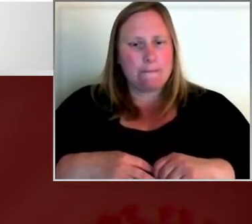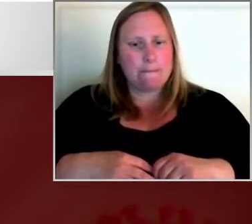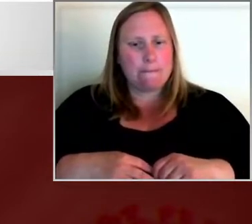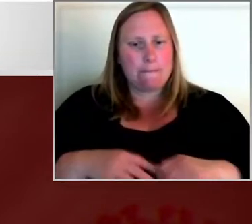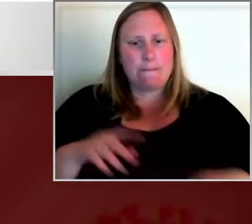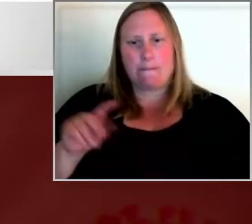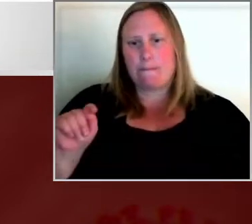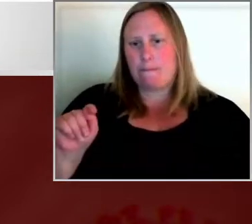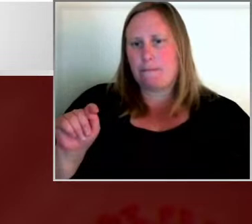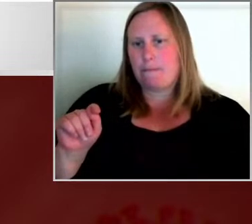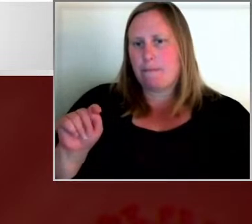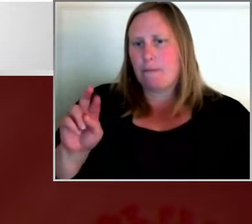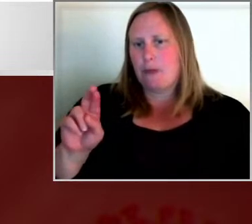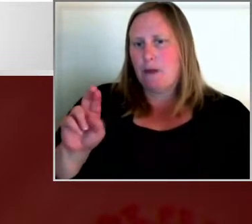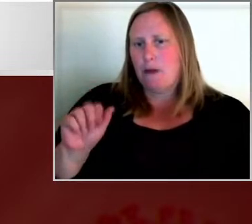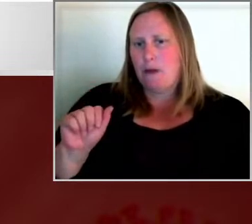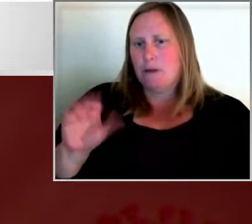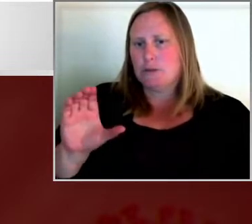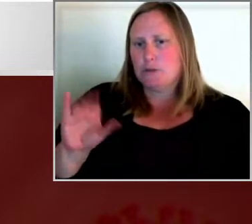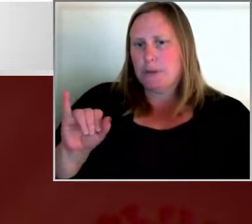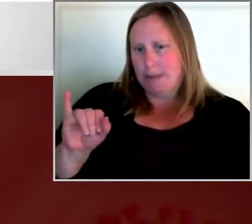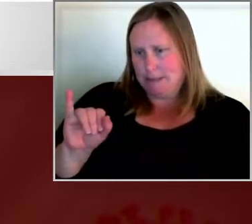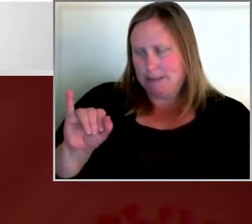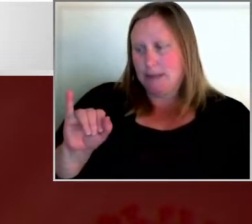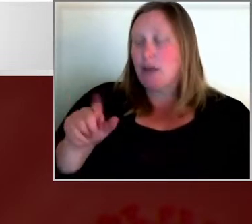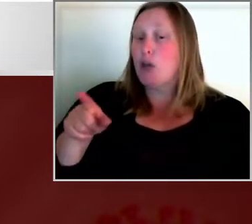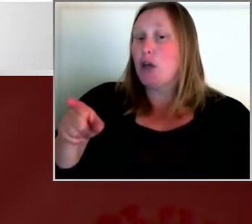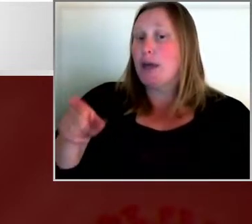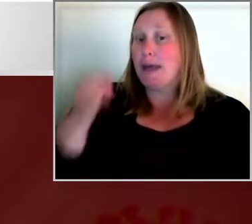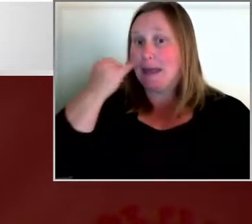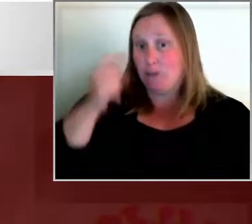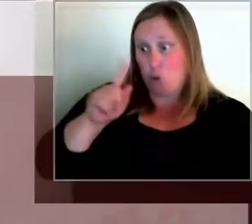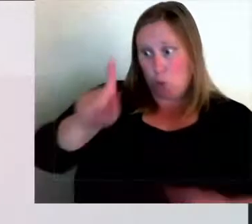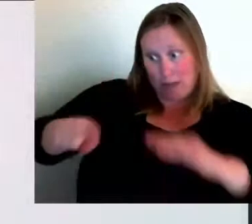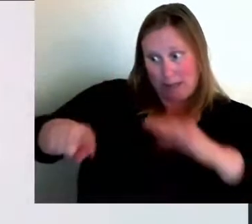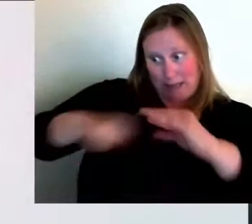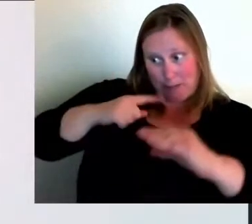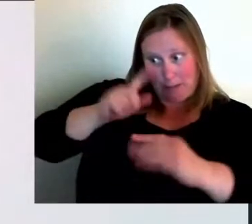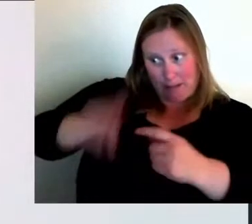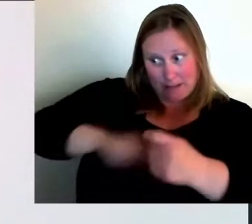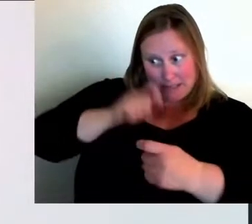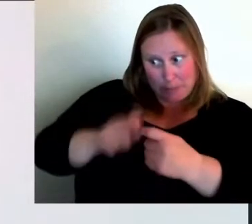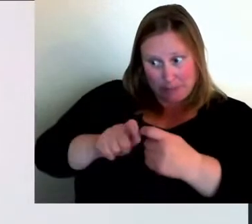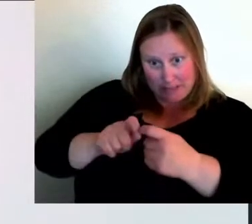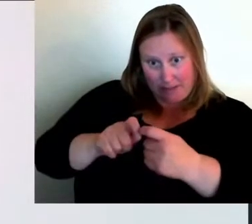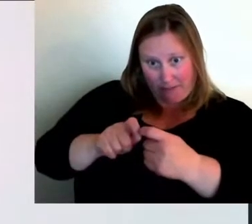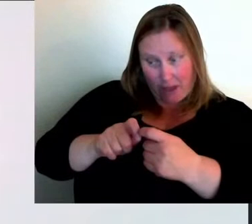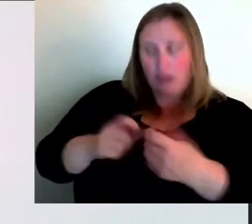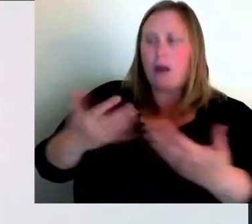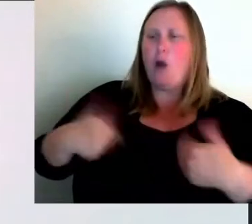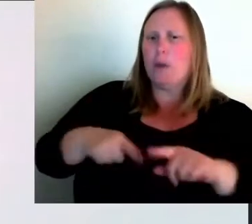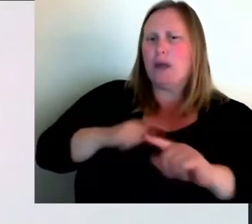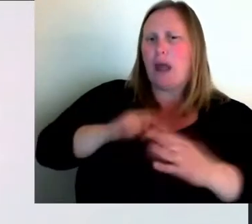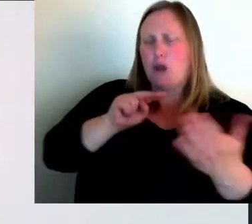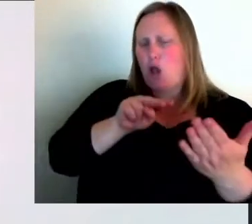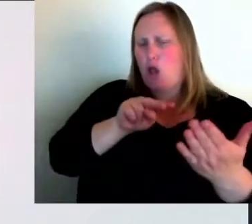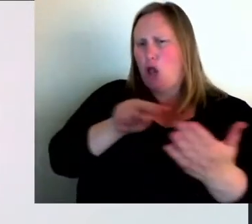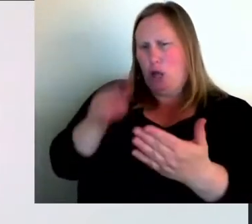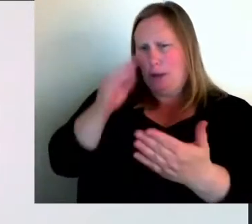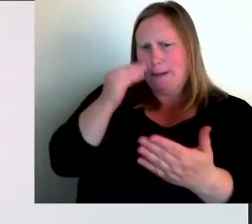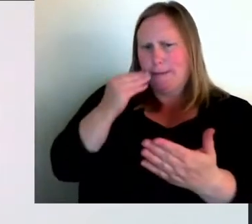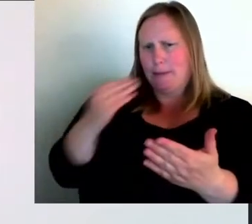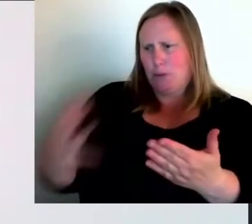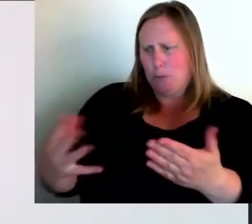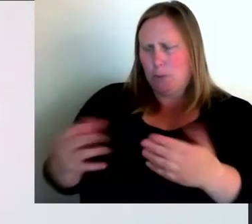Sure, and we can actually, if you want to send that in, we're happy to. If there's a certain subset of data, we're happy to look into that a little bit more for